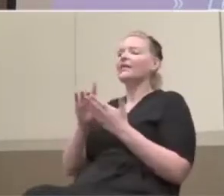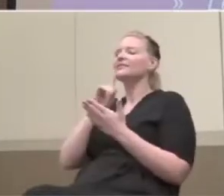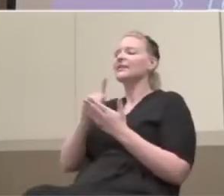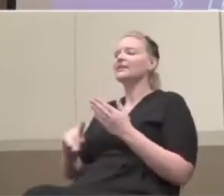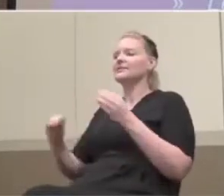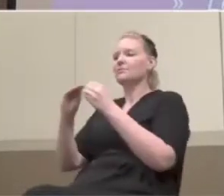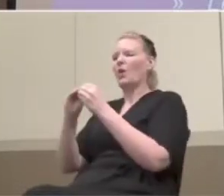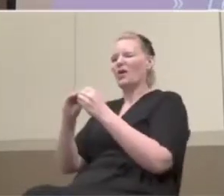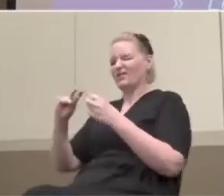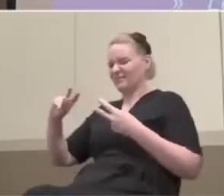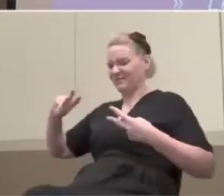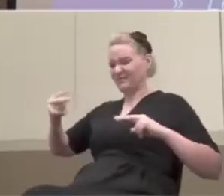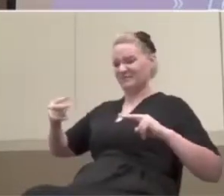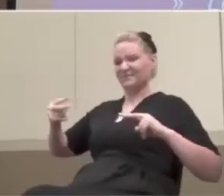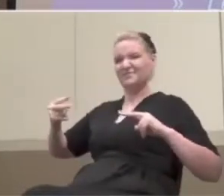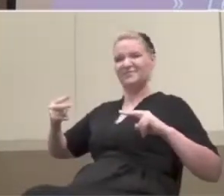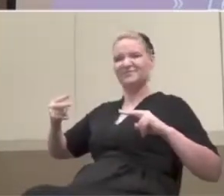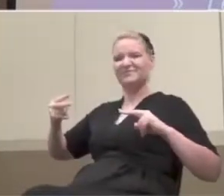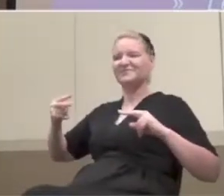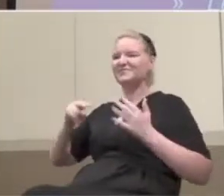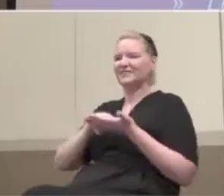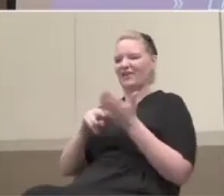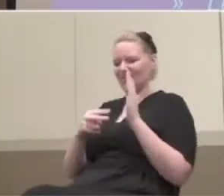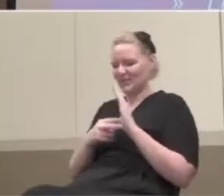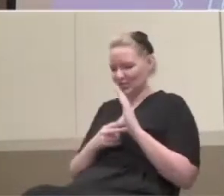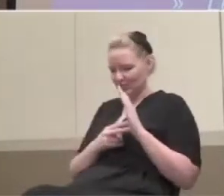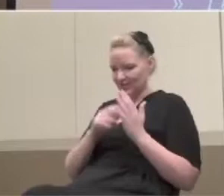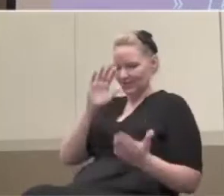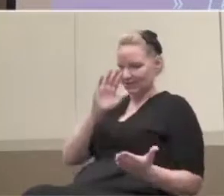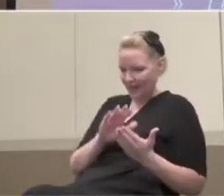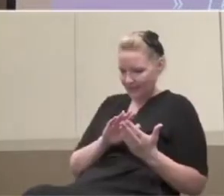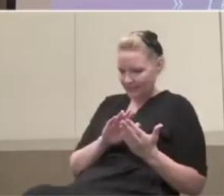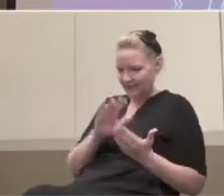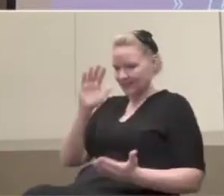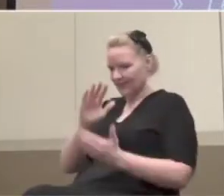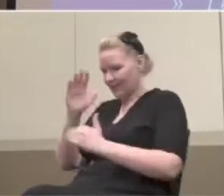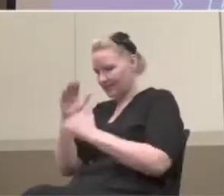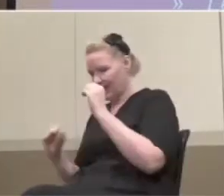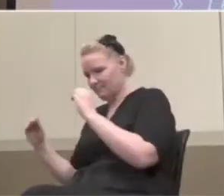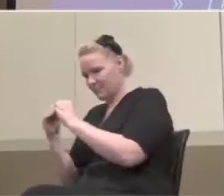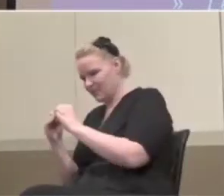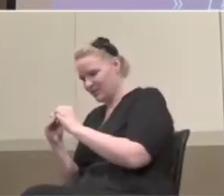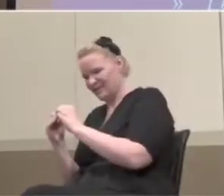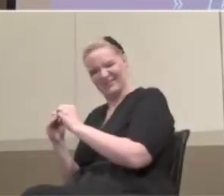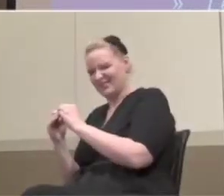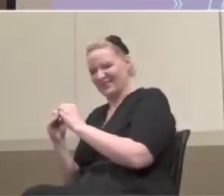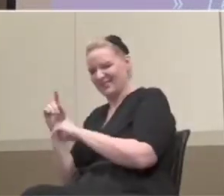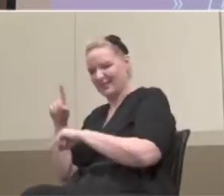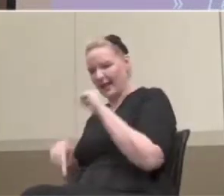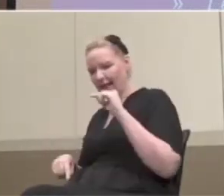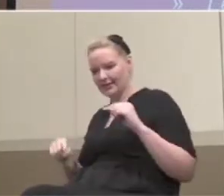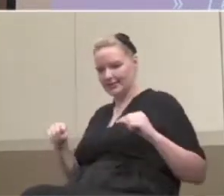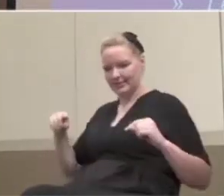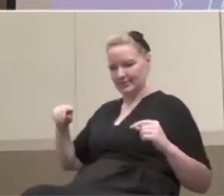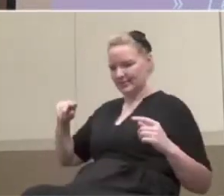more? Less, by definition, is less than. It can't be more than. But as my